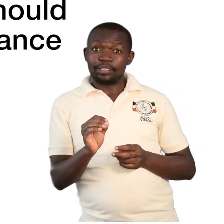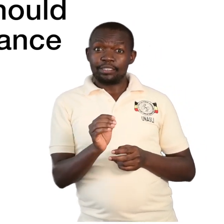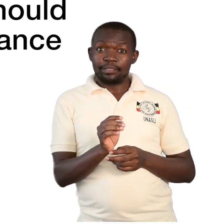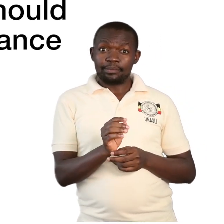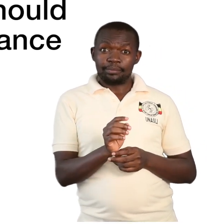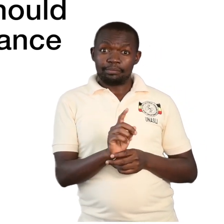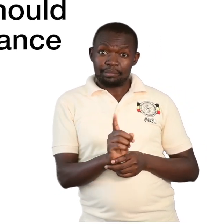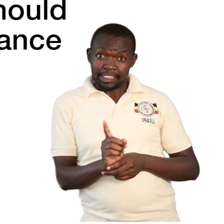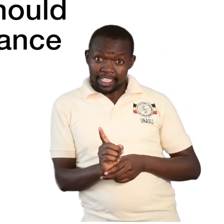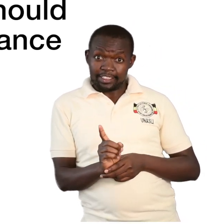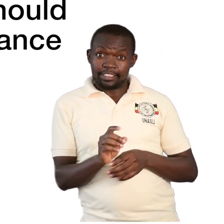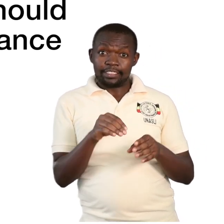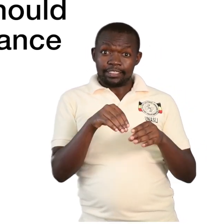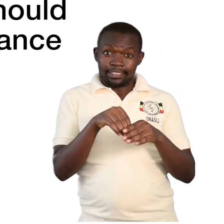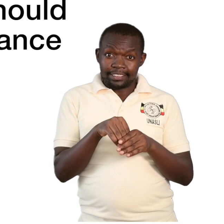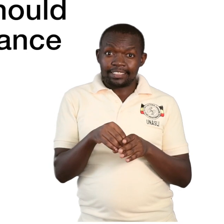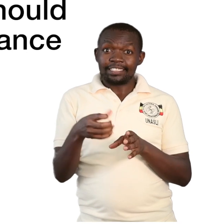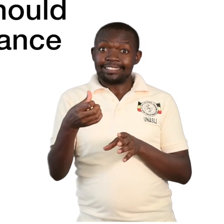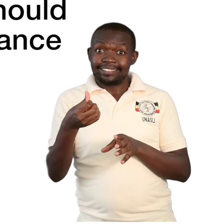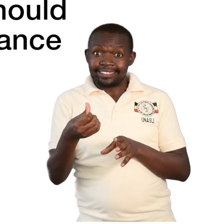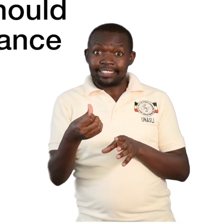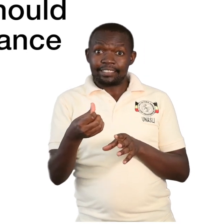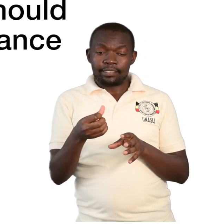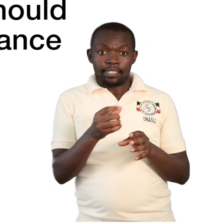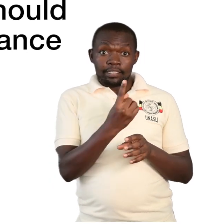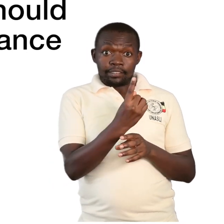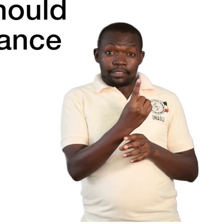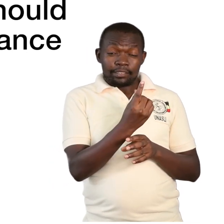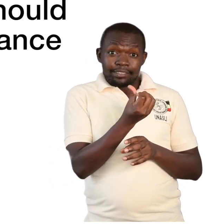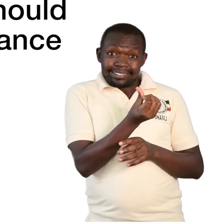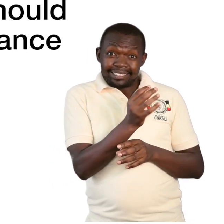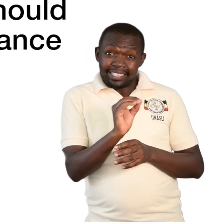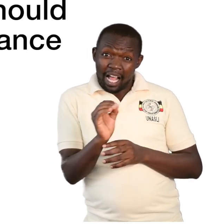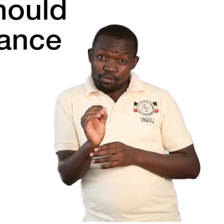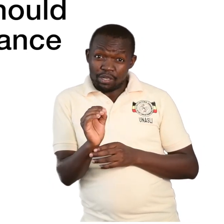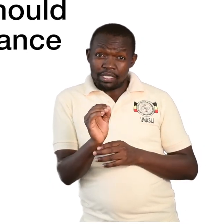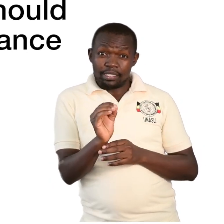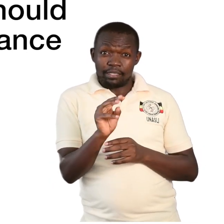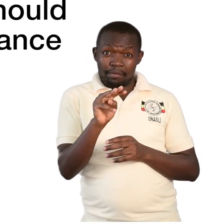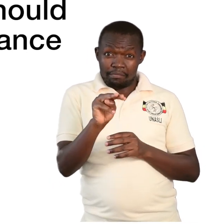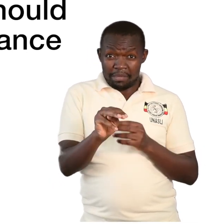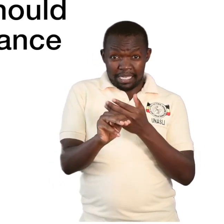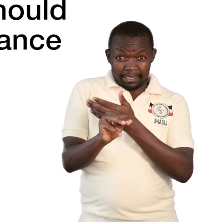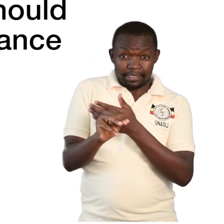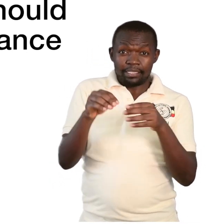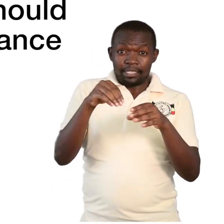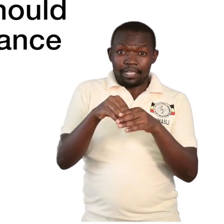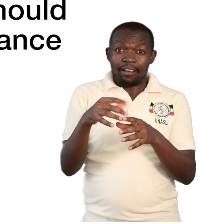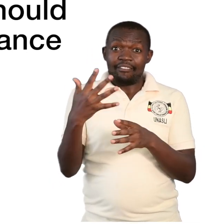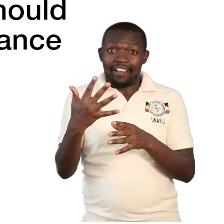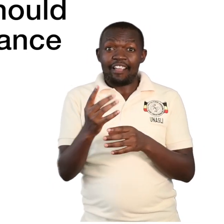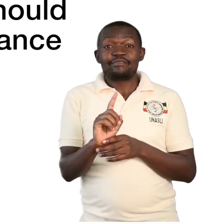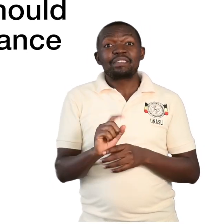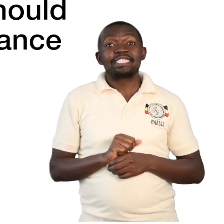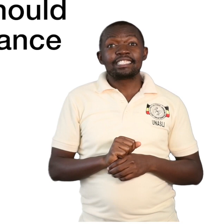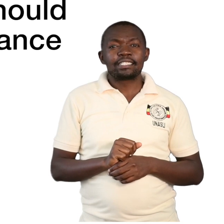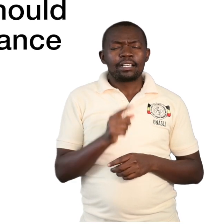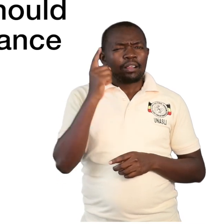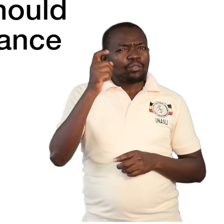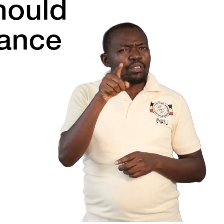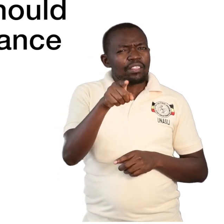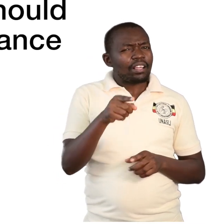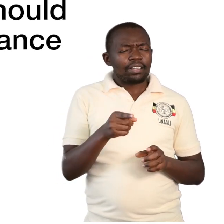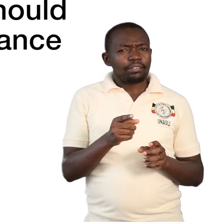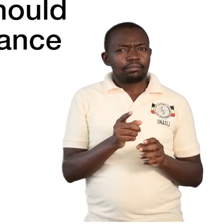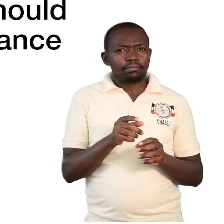minutes. Jane is to walk 600 meters in 5 minutes. How fast